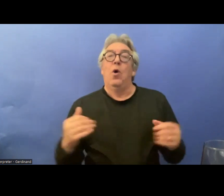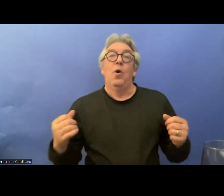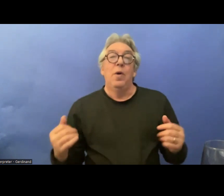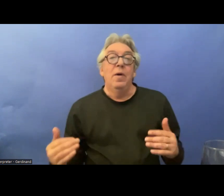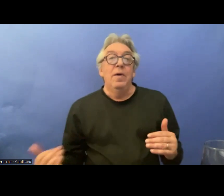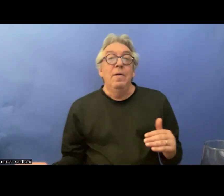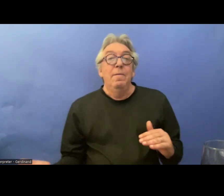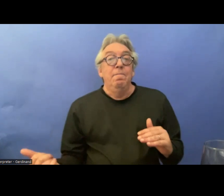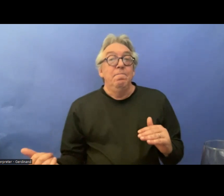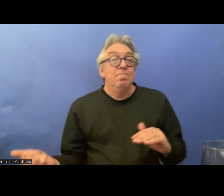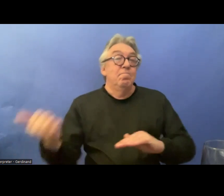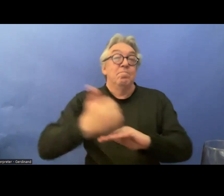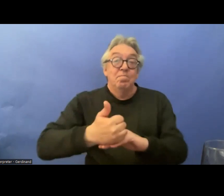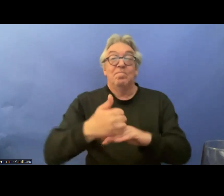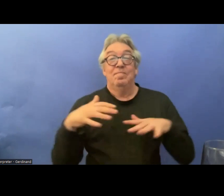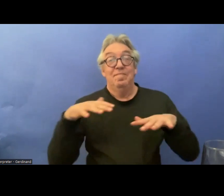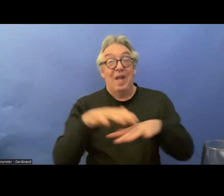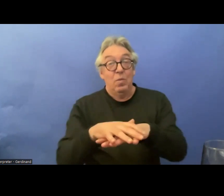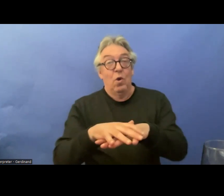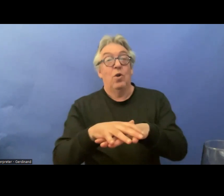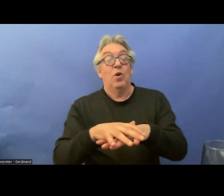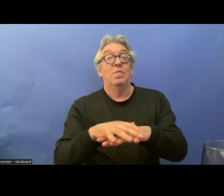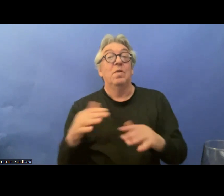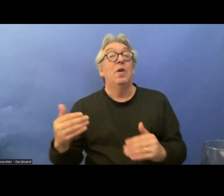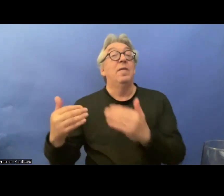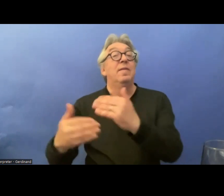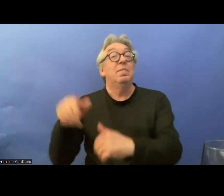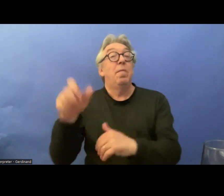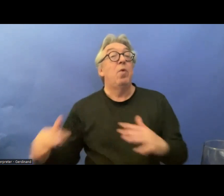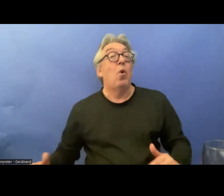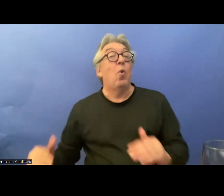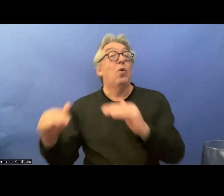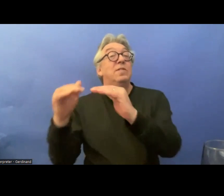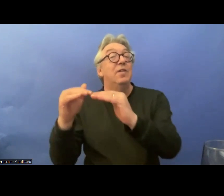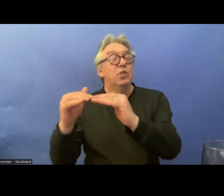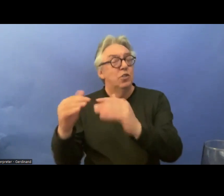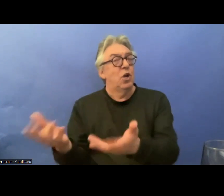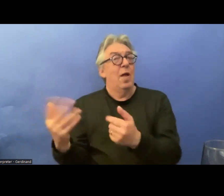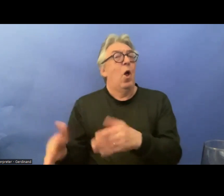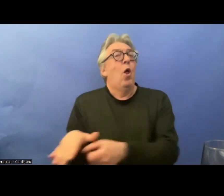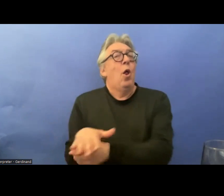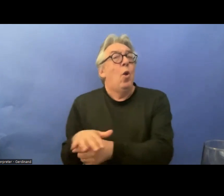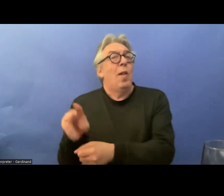capacity of organization for persons with disabilities, as well as local NGOs.